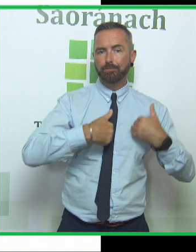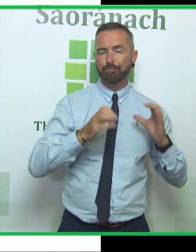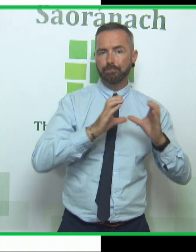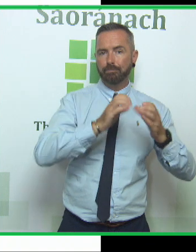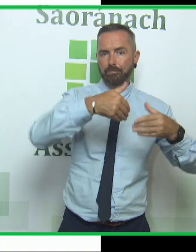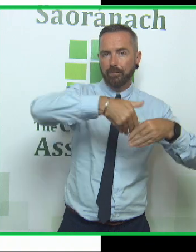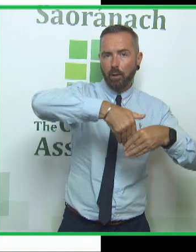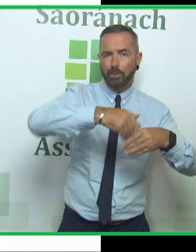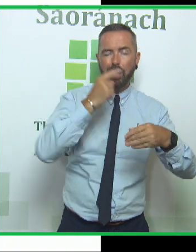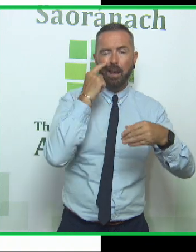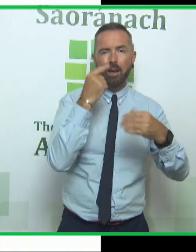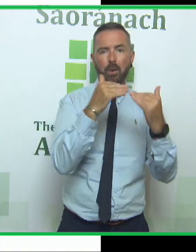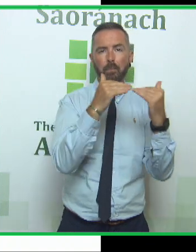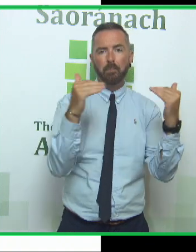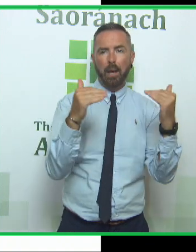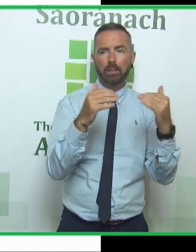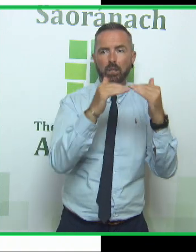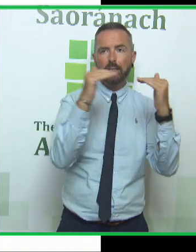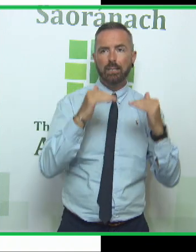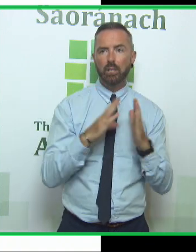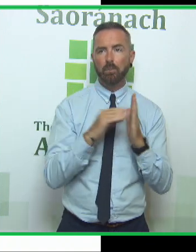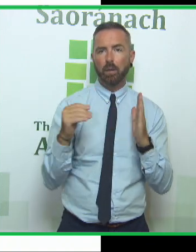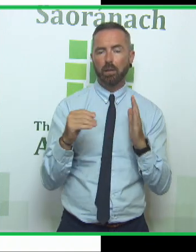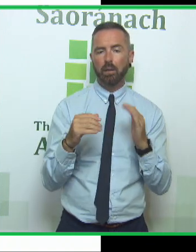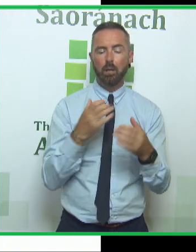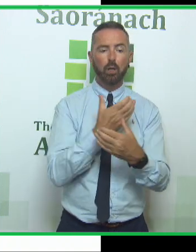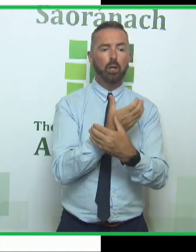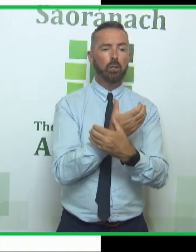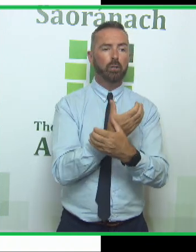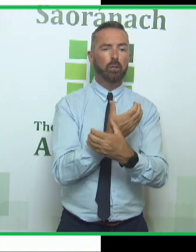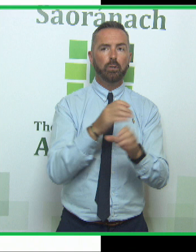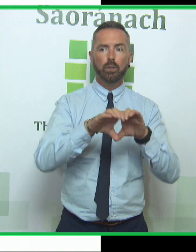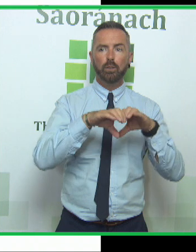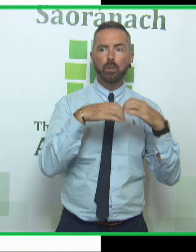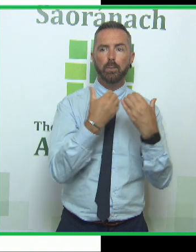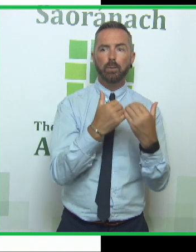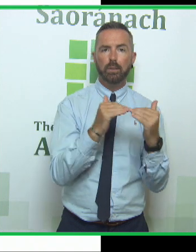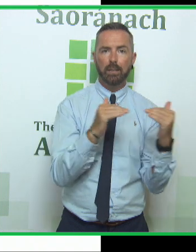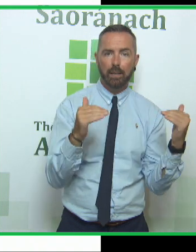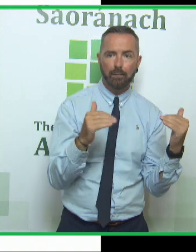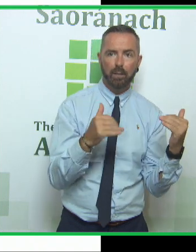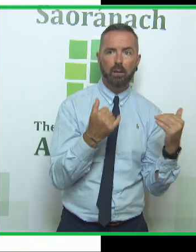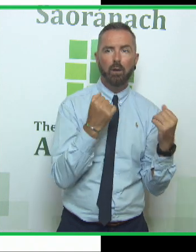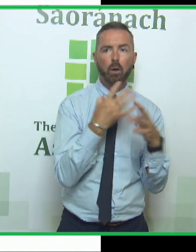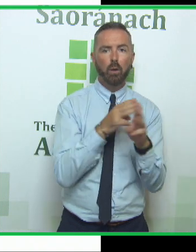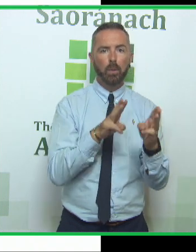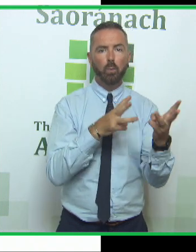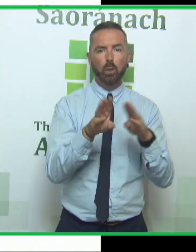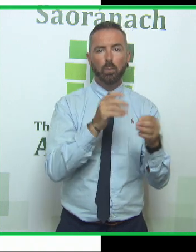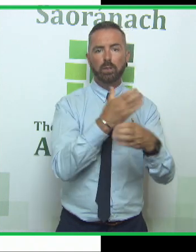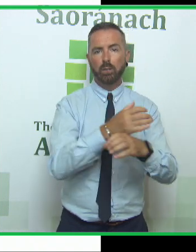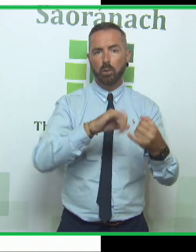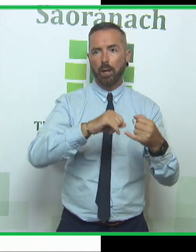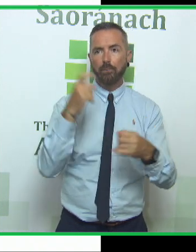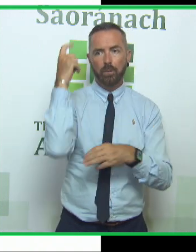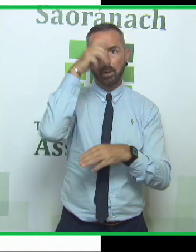model. At the community level, you have all the local communities who are working with children who have difficulties in relation to substance